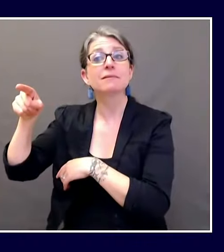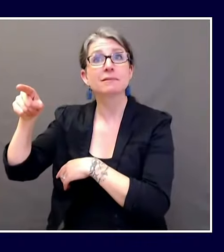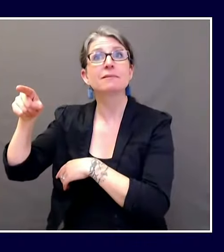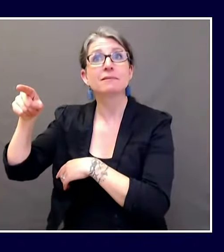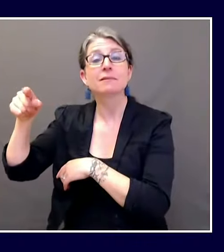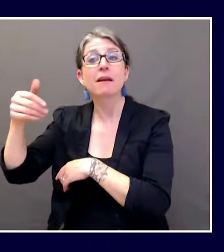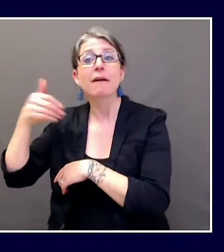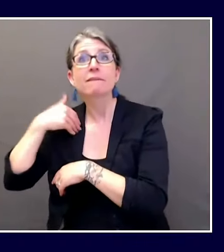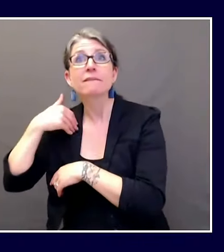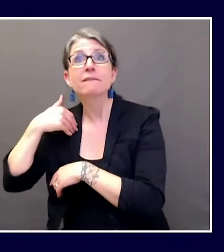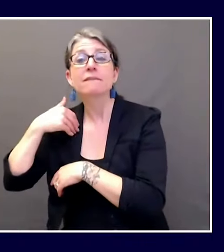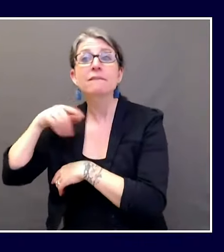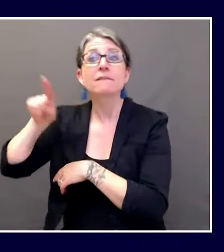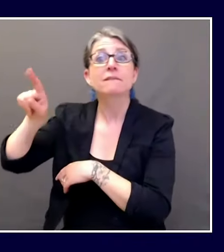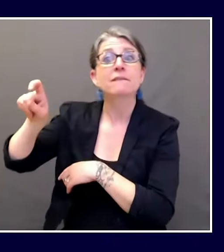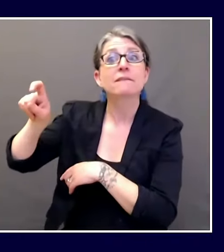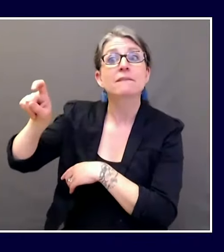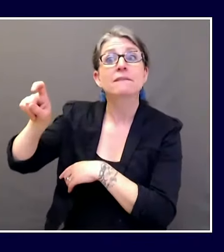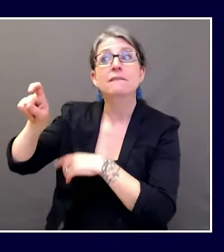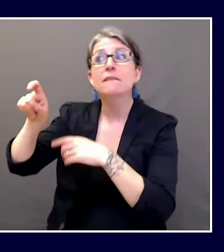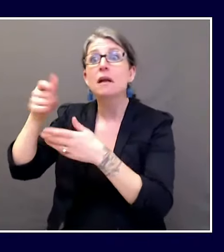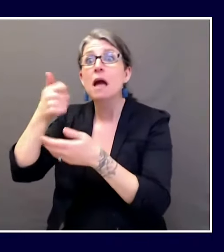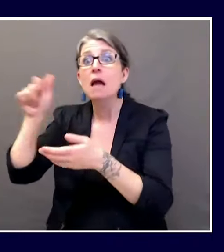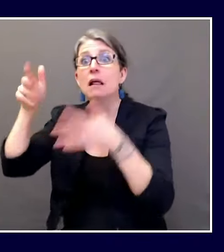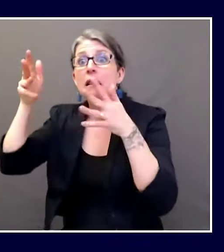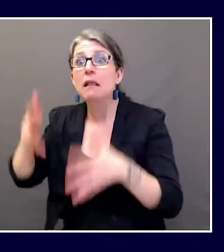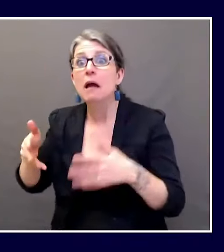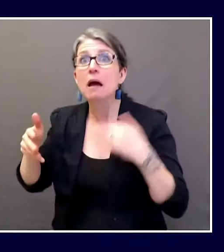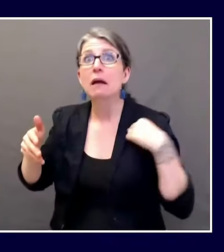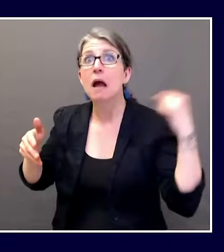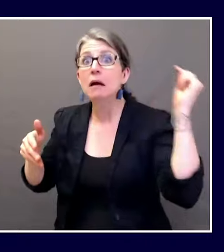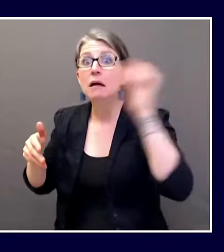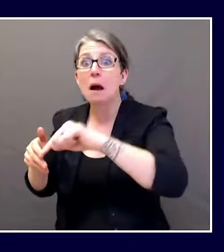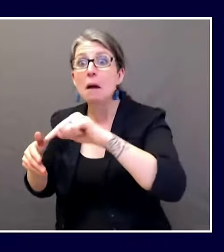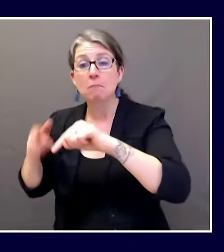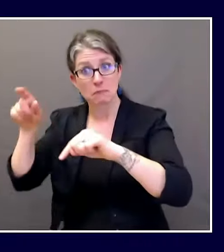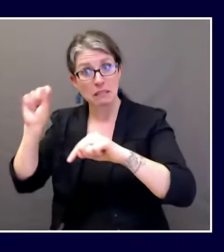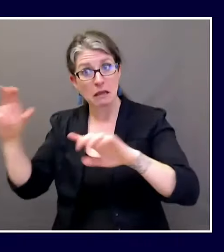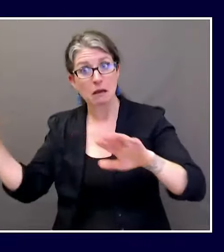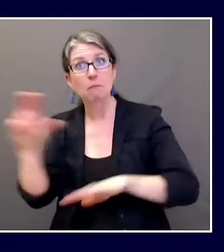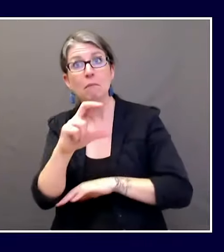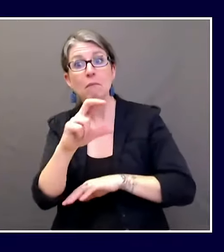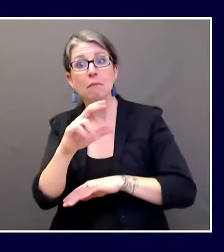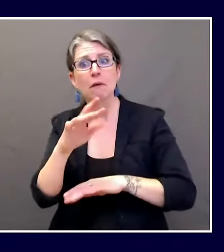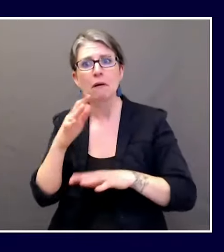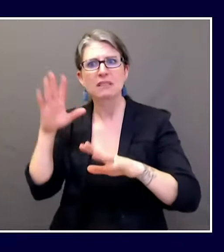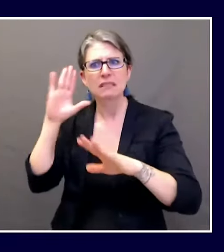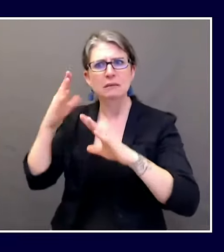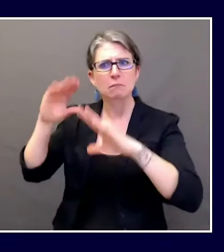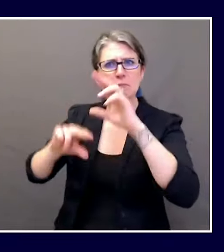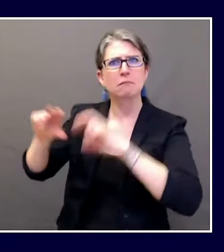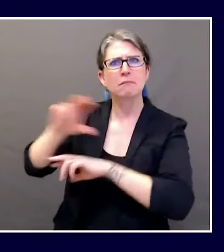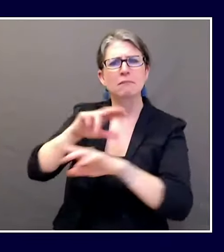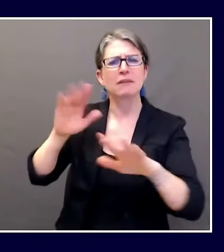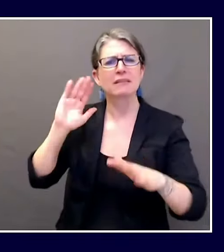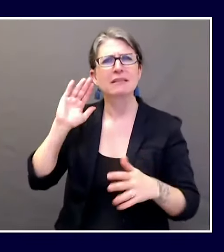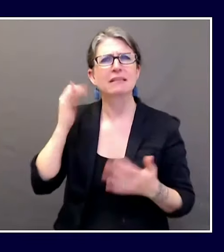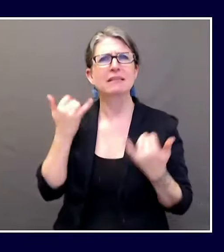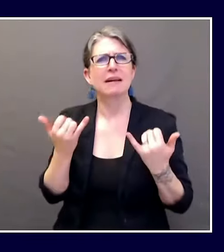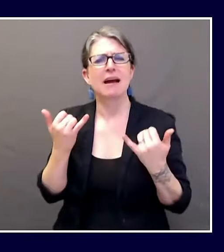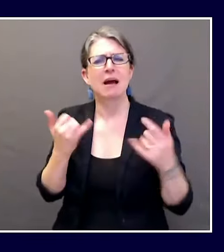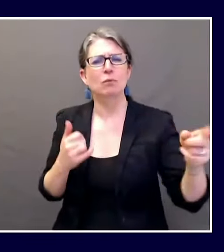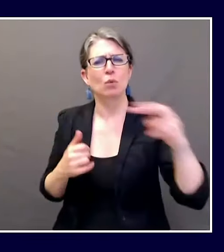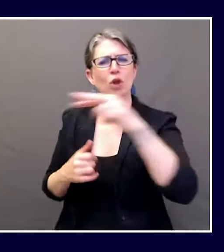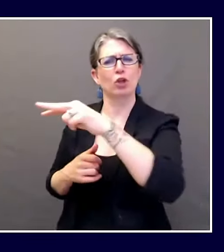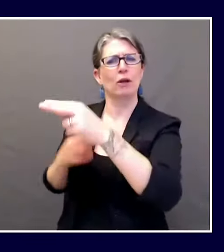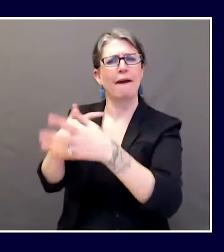kind of like, I guess, like two parts. How are you tracking that group's vaccine use right now? And are you